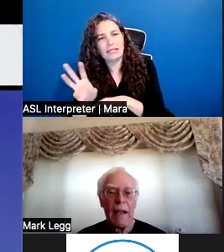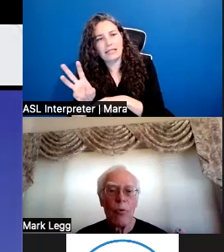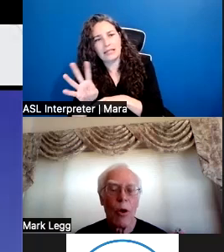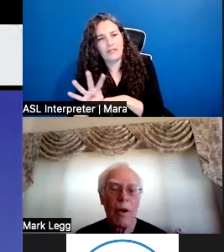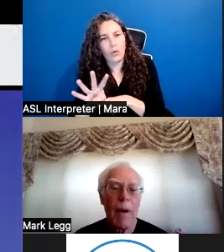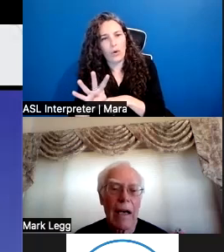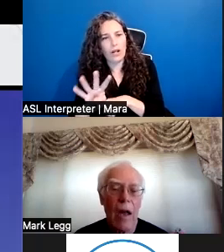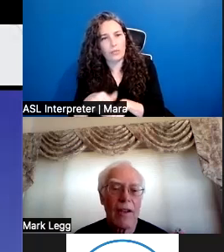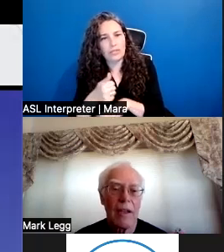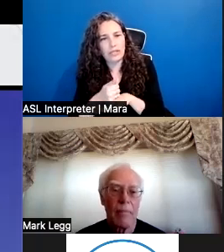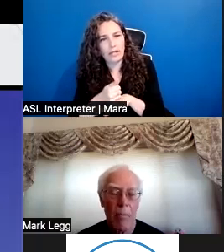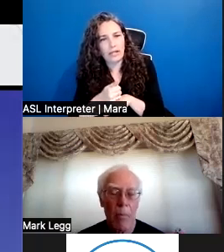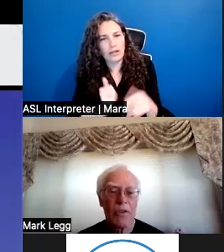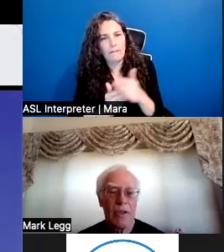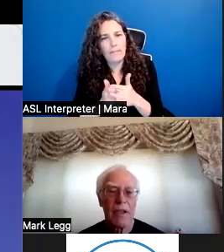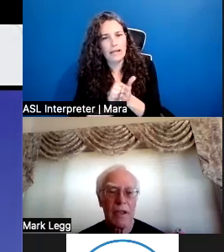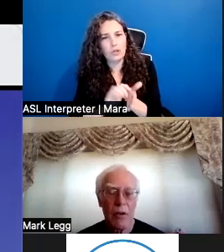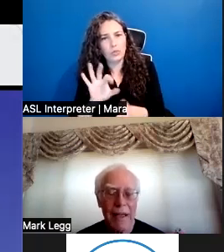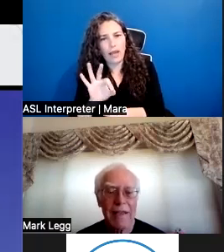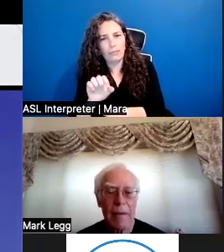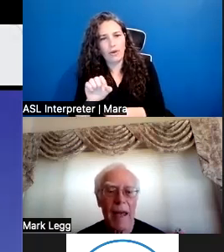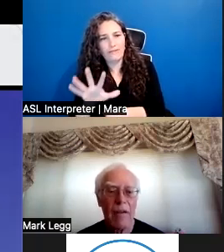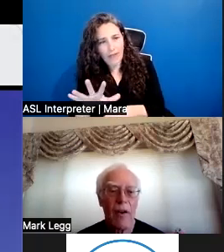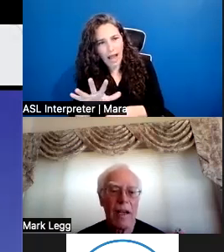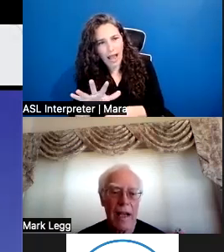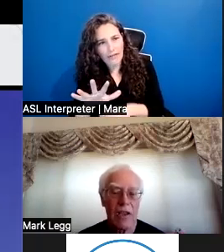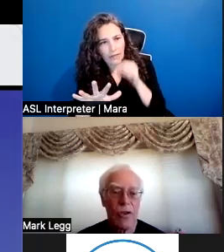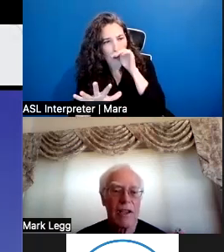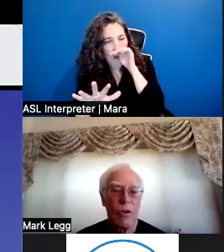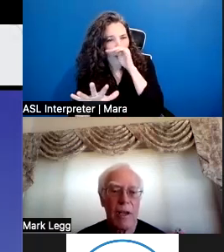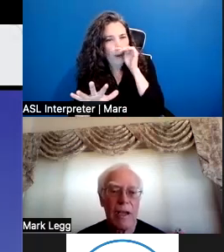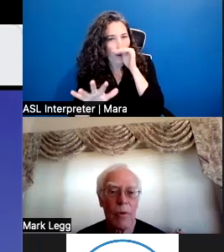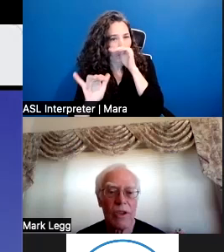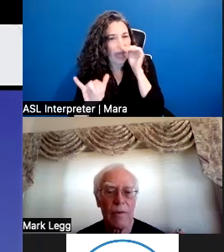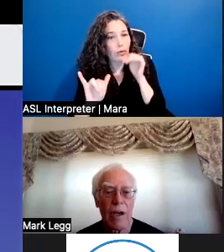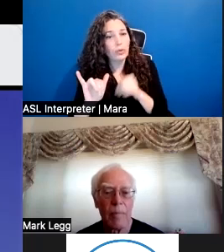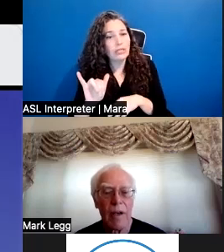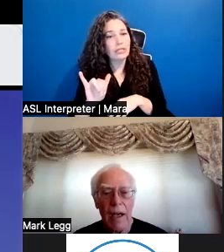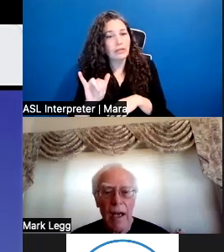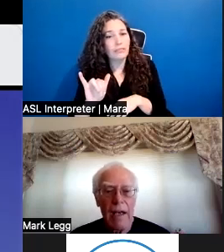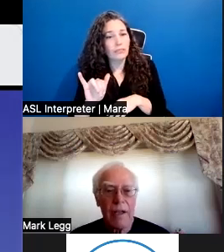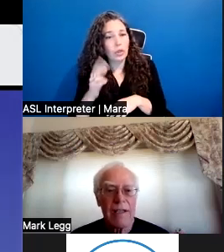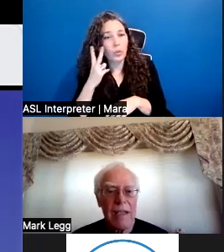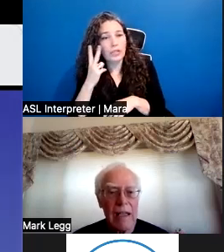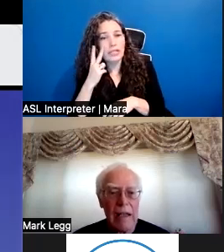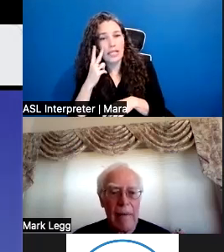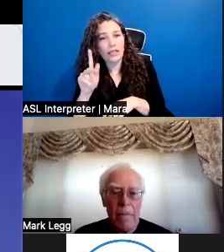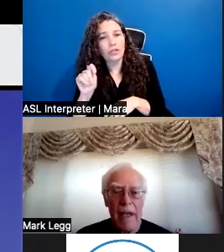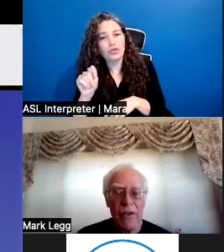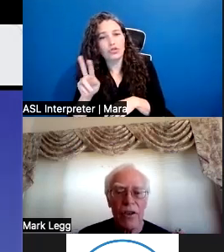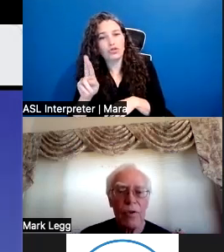that, where we modeled all the slip, the greatest slip at the trench where you would get the most seafloor uplift. And you can